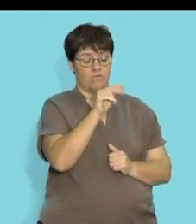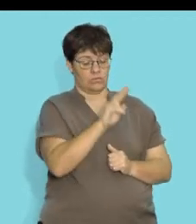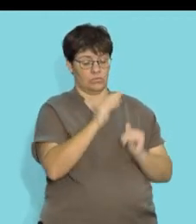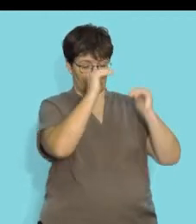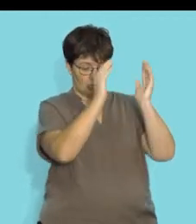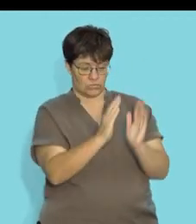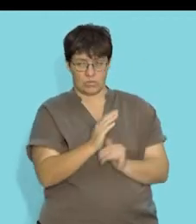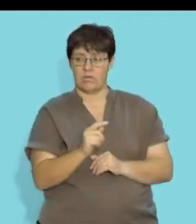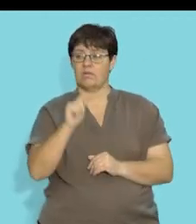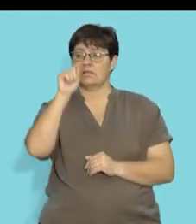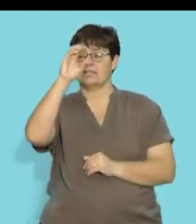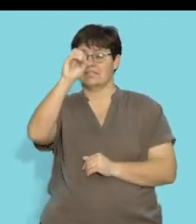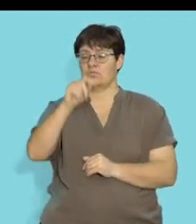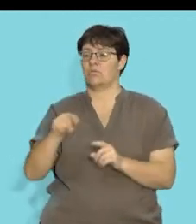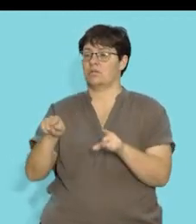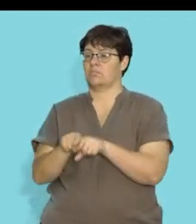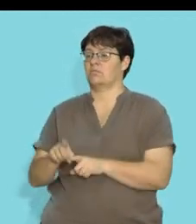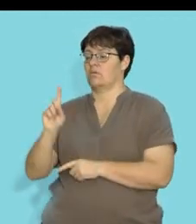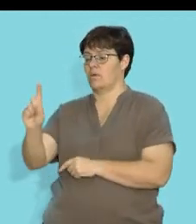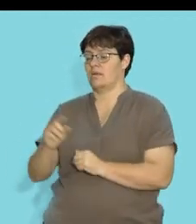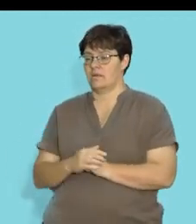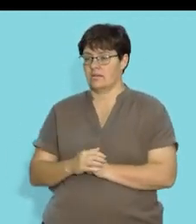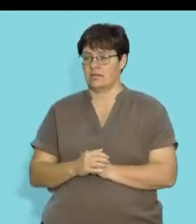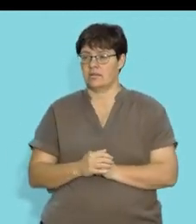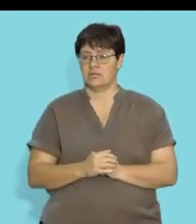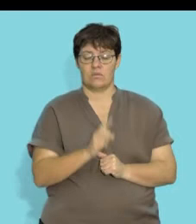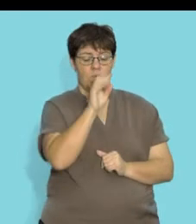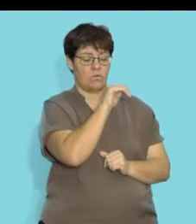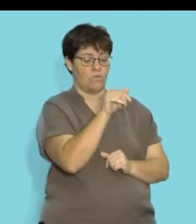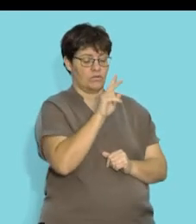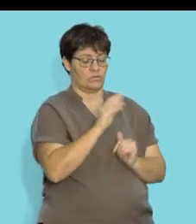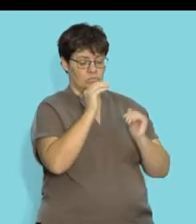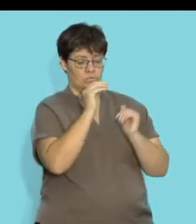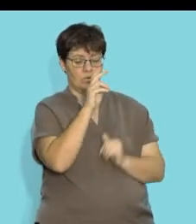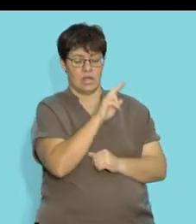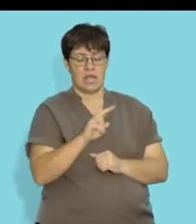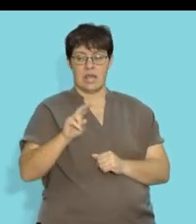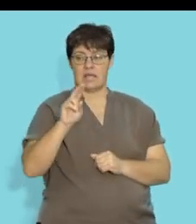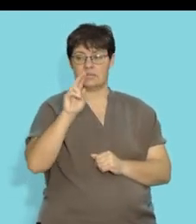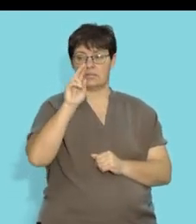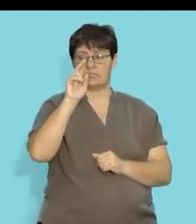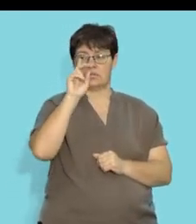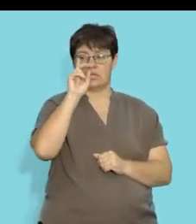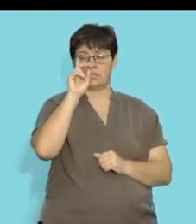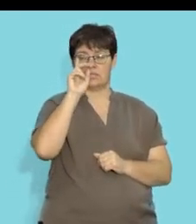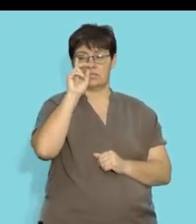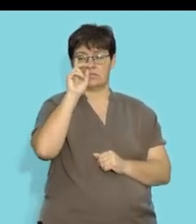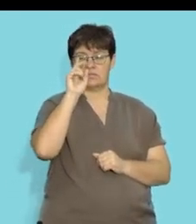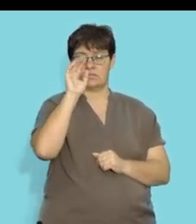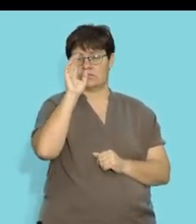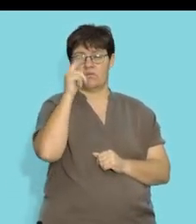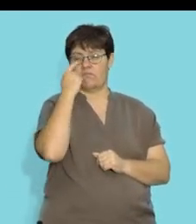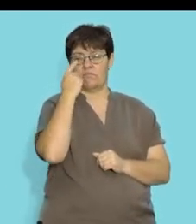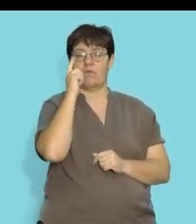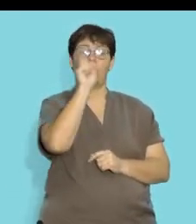1 over 2 to the exponent of 0. This will give you 1. And then 1 over 2 to the